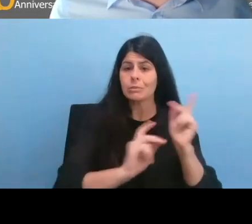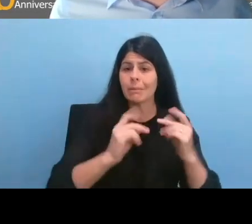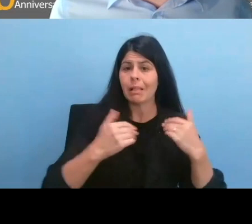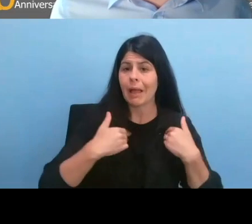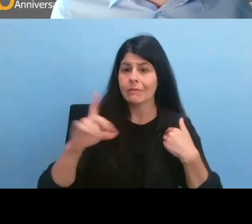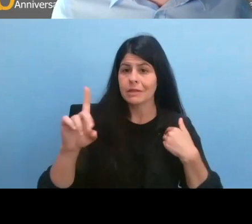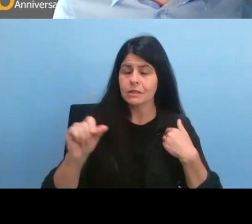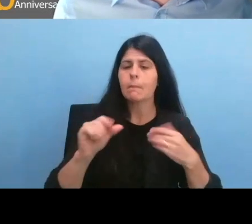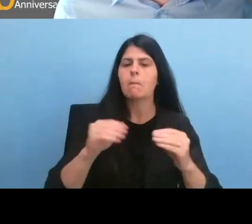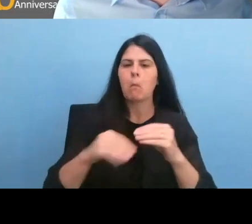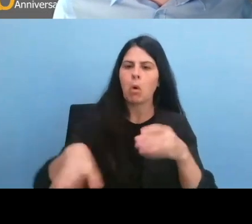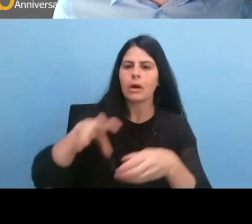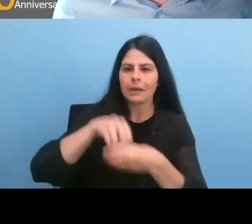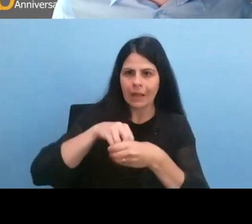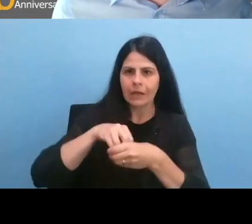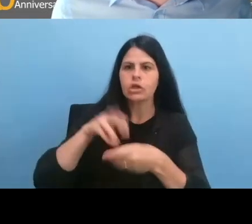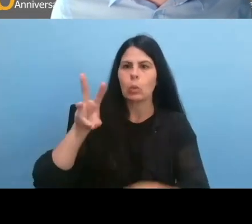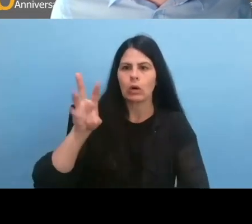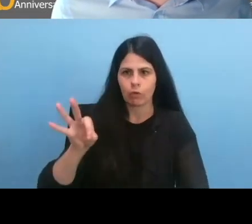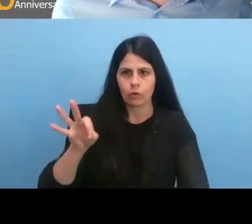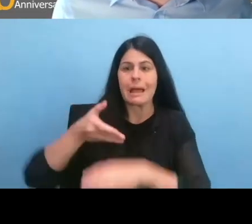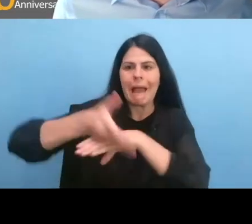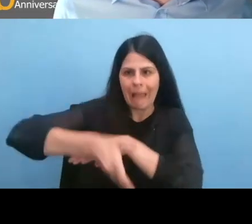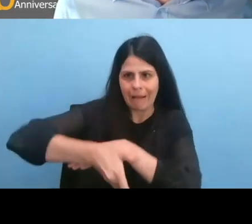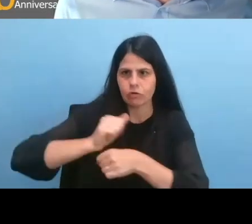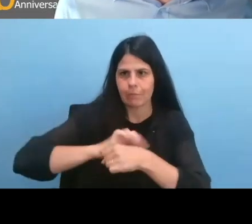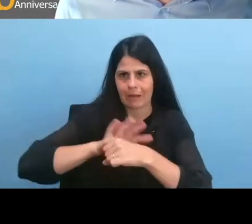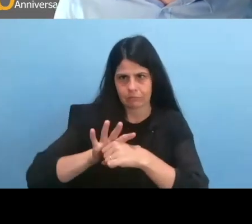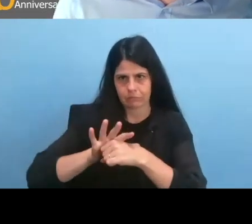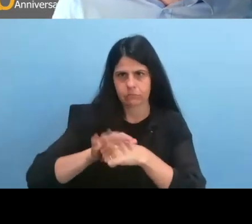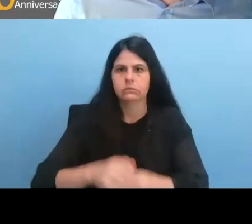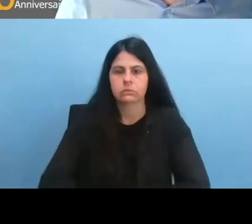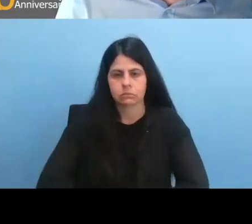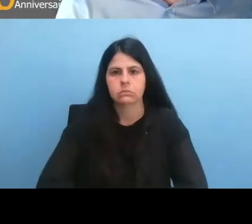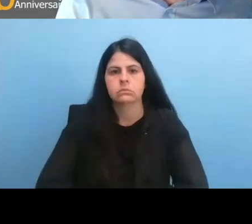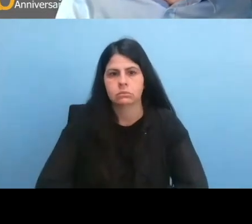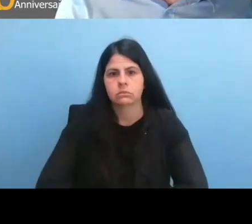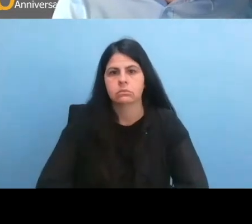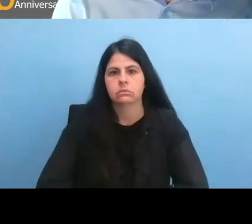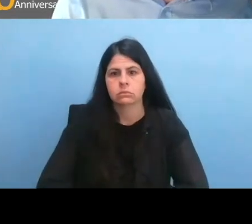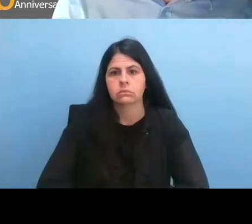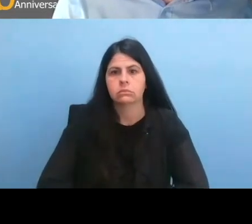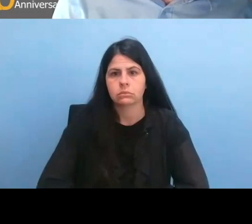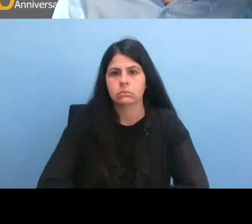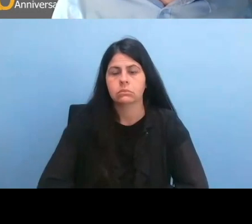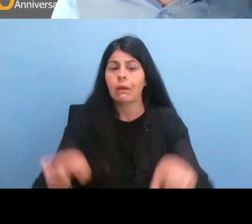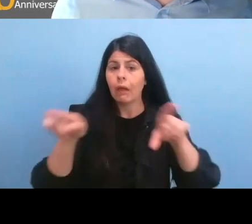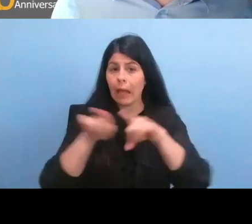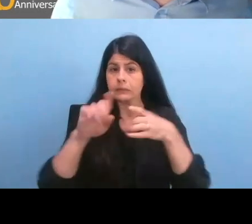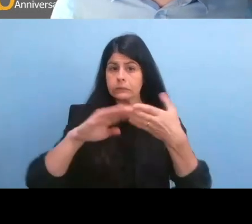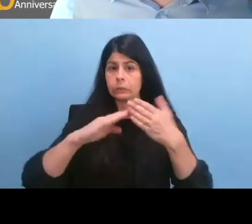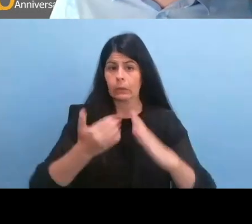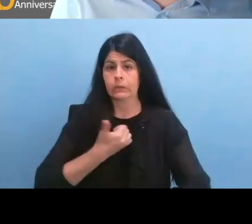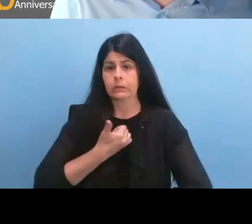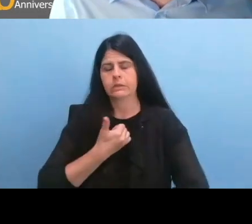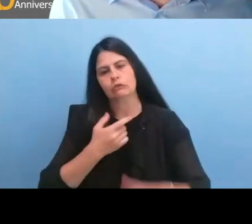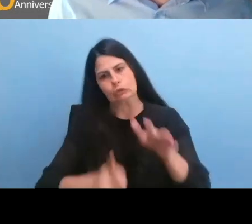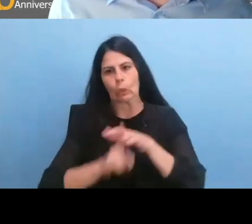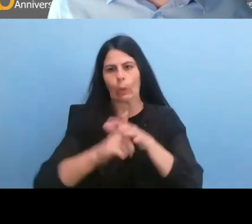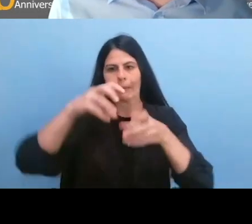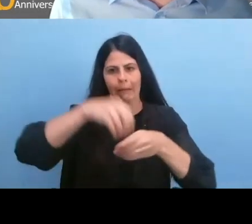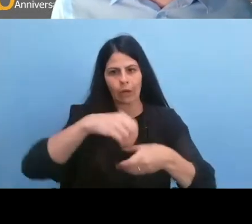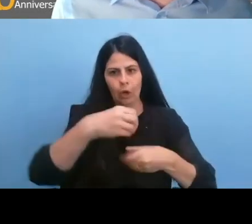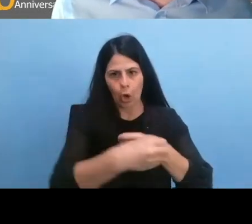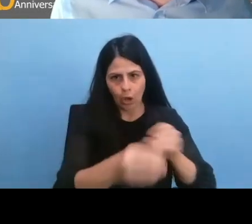in the workforce following the COVID-19 pandemic. We are, as a community, showing up in the office